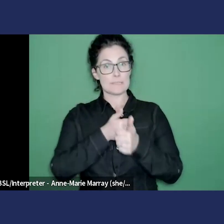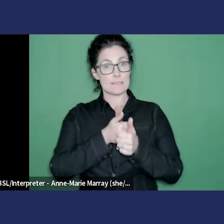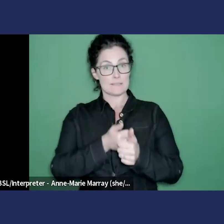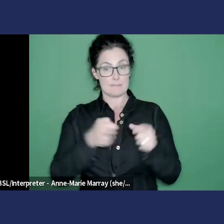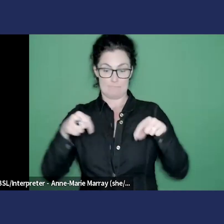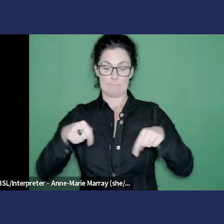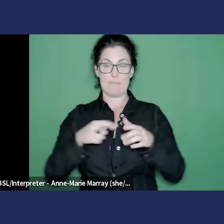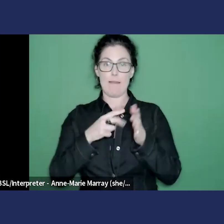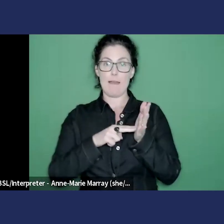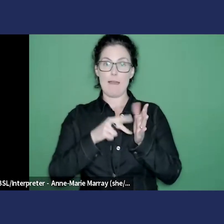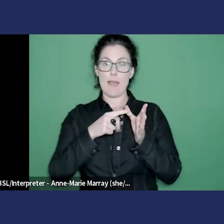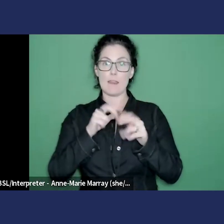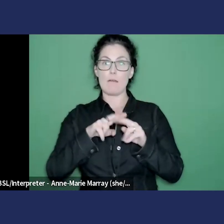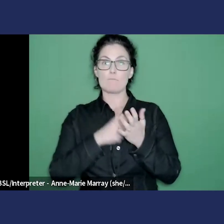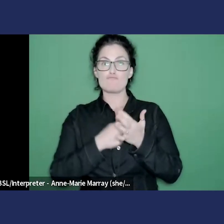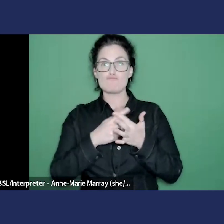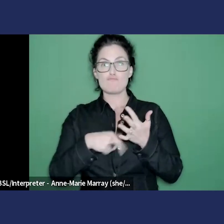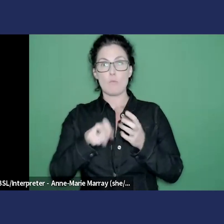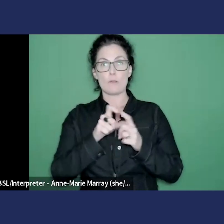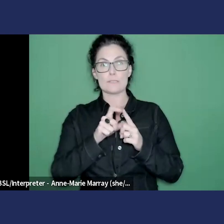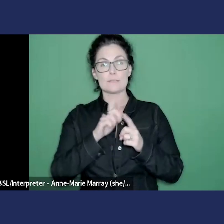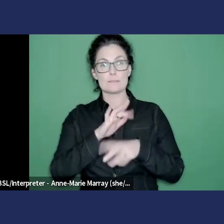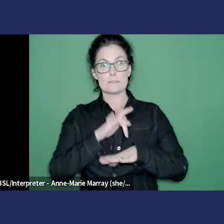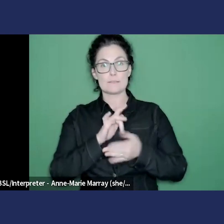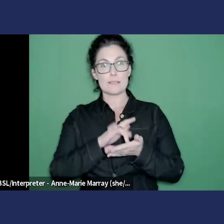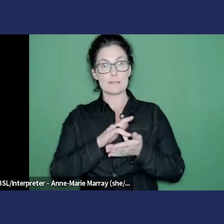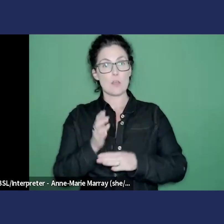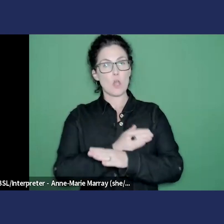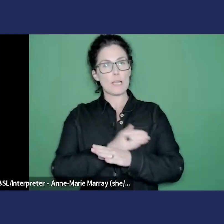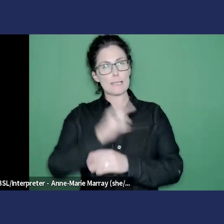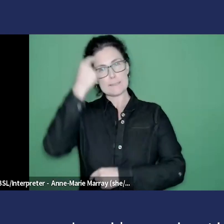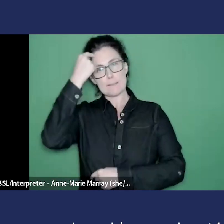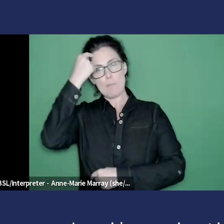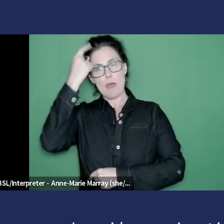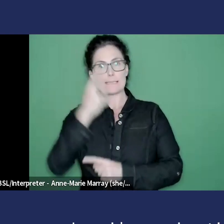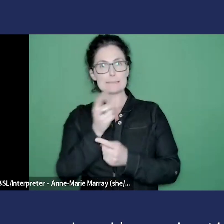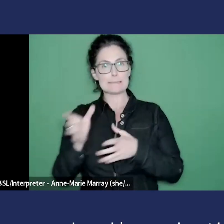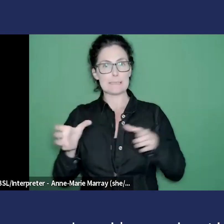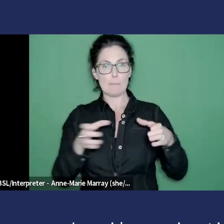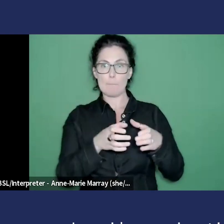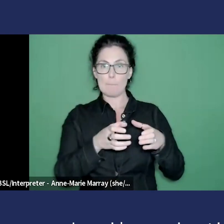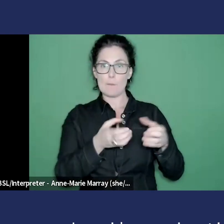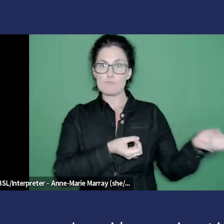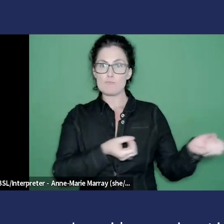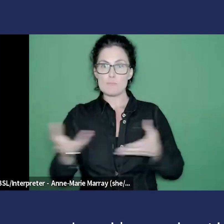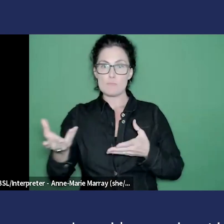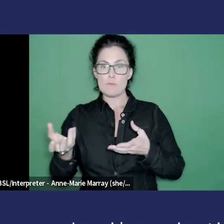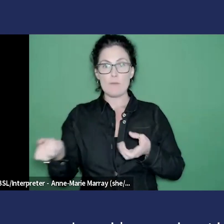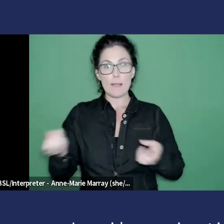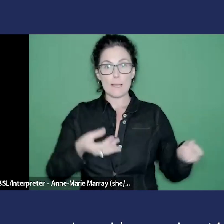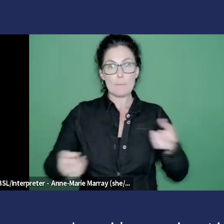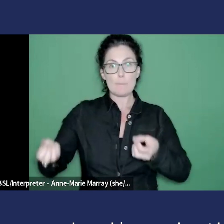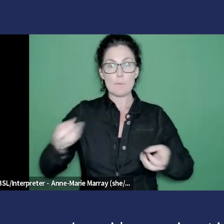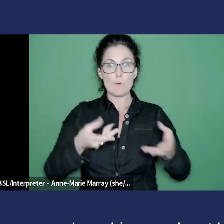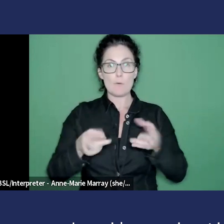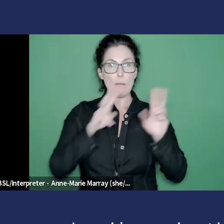Freud Centre. And I work with the Early Years in Mind team, where I provide some input into the themes